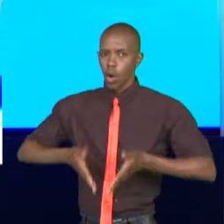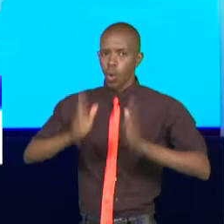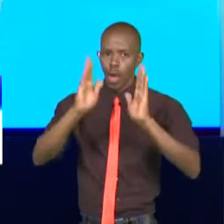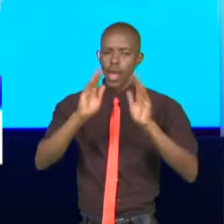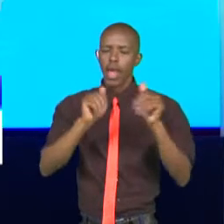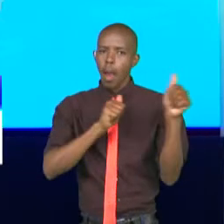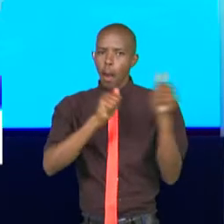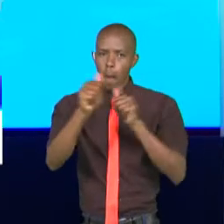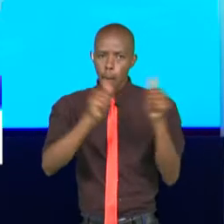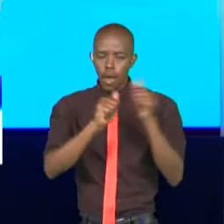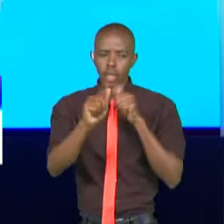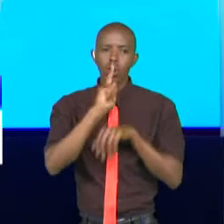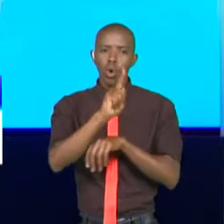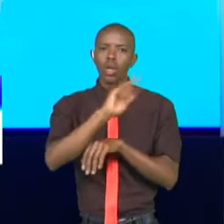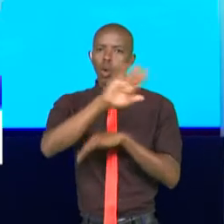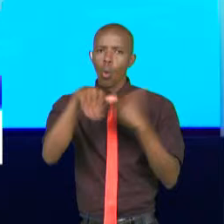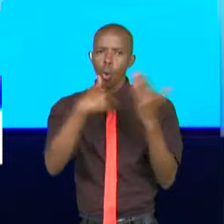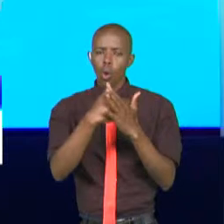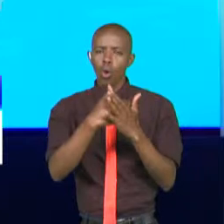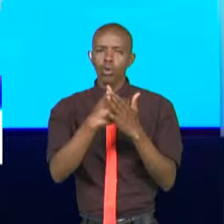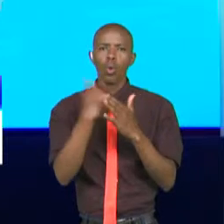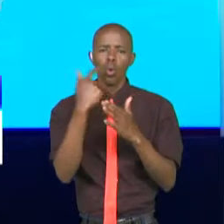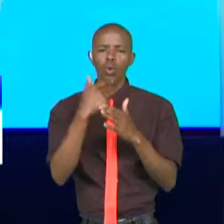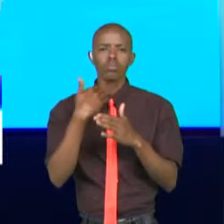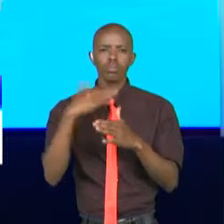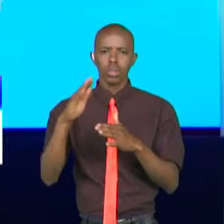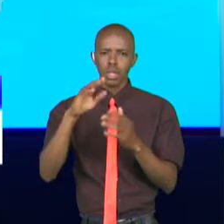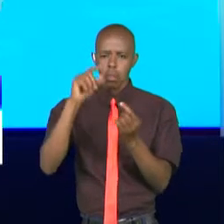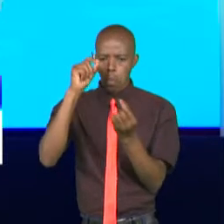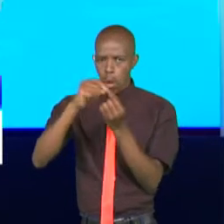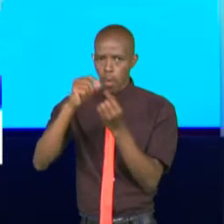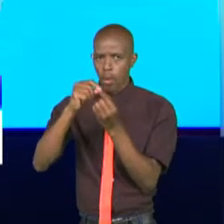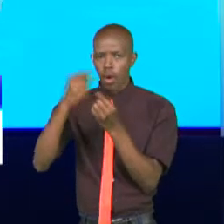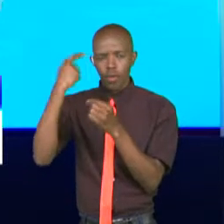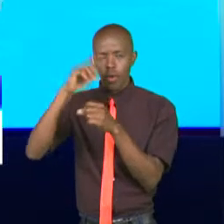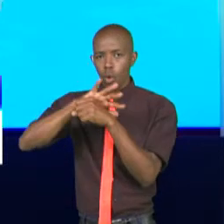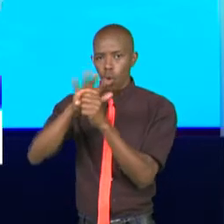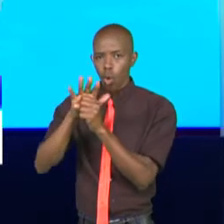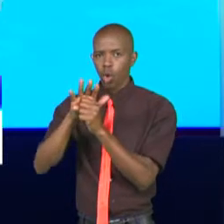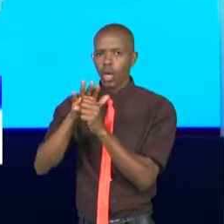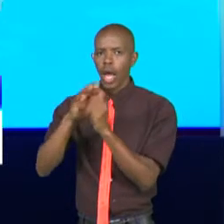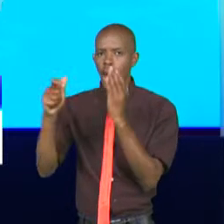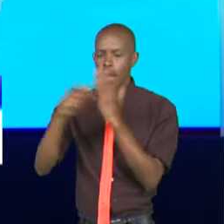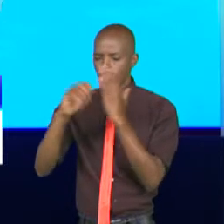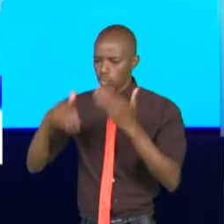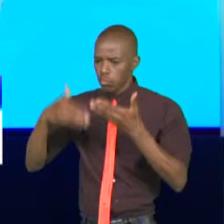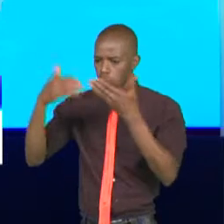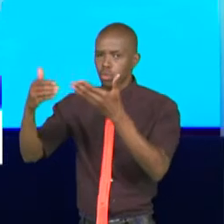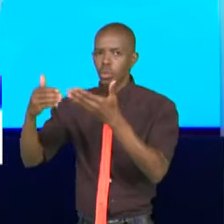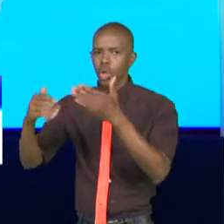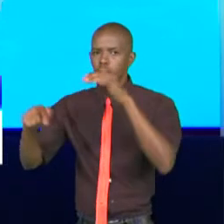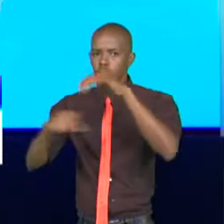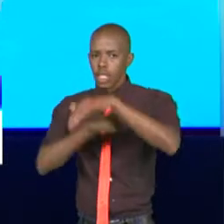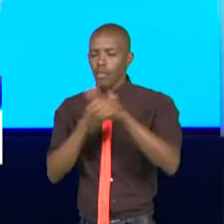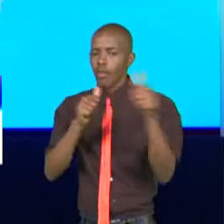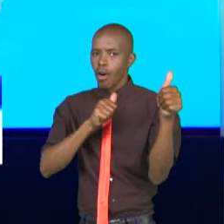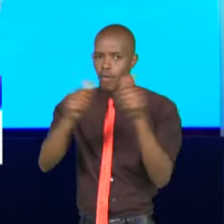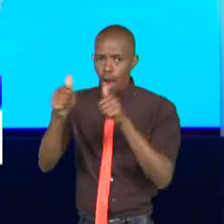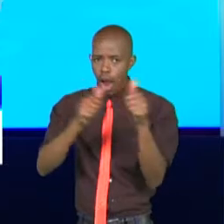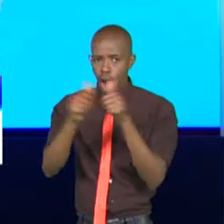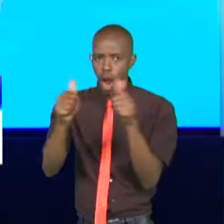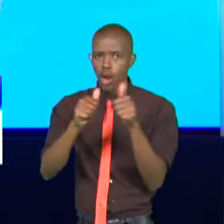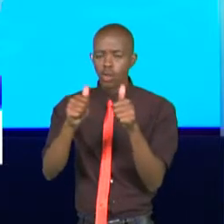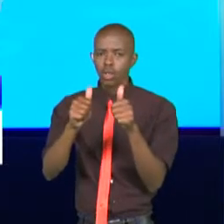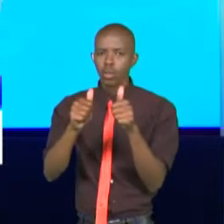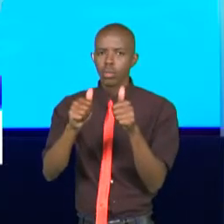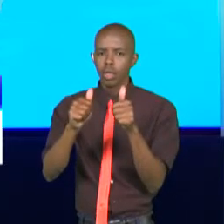have instructed those who do not wish to be tested blood samples for COVID-19 should forward their names to the chief pilot so that they can be